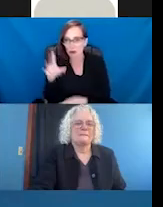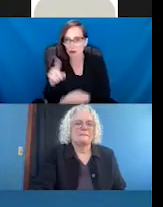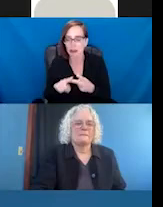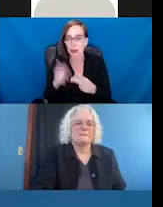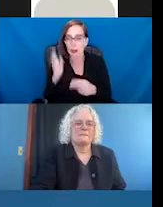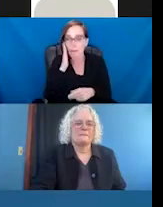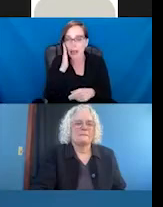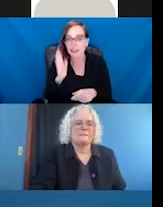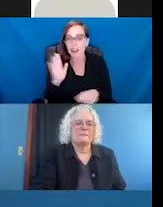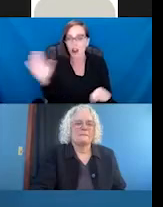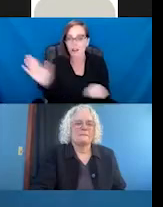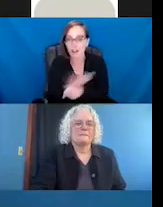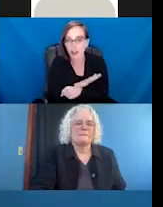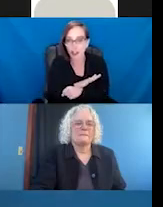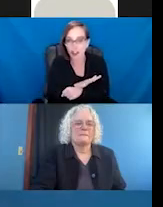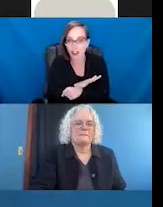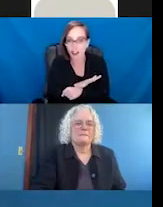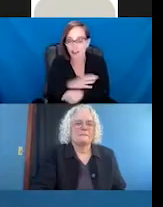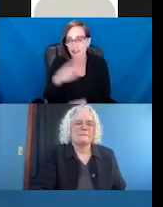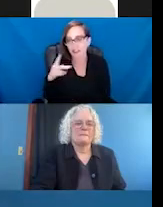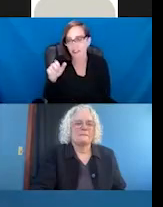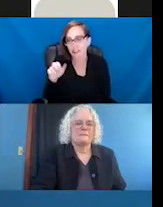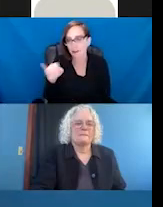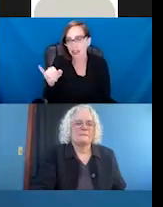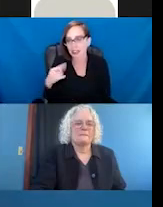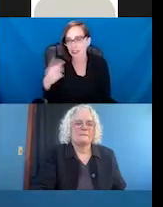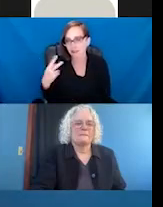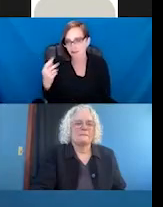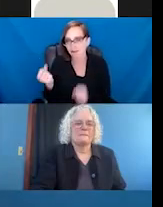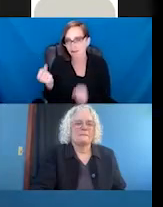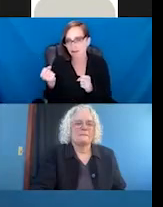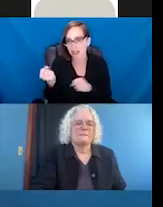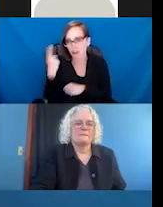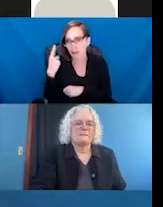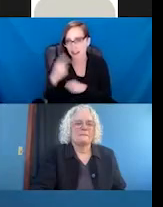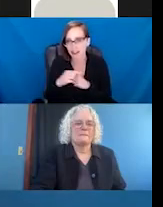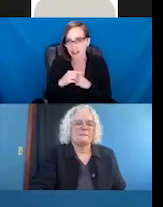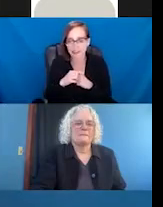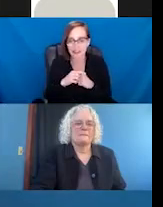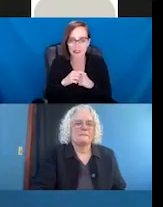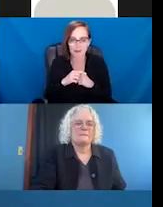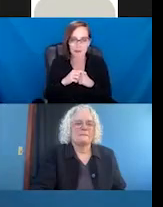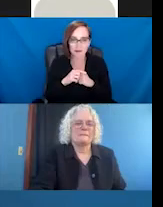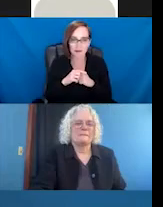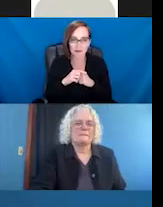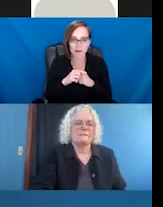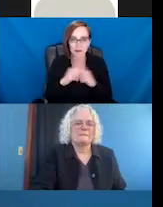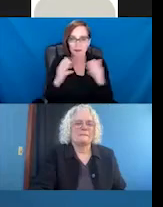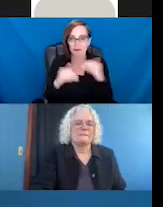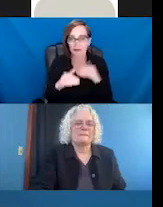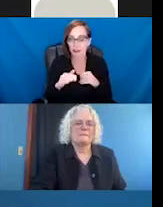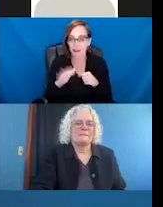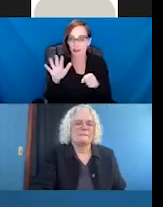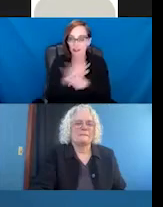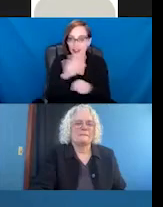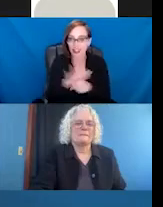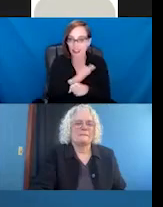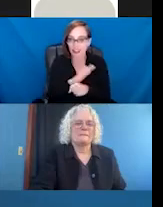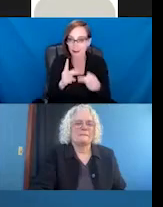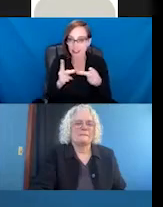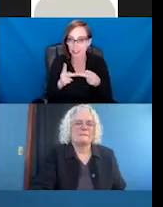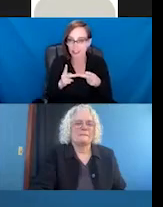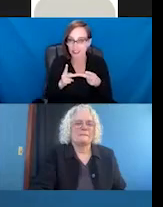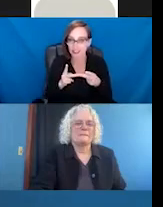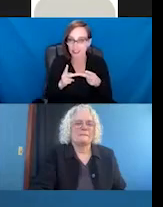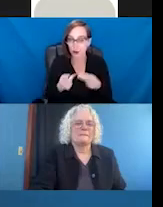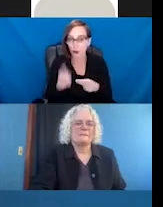you can relate to some of that. And in terms of filling positions, we can see that in one of